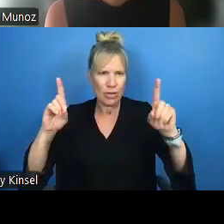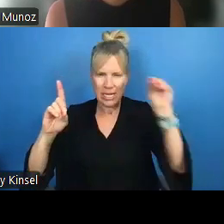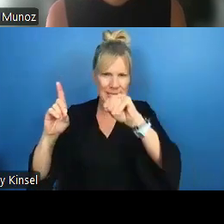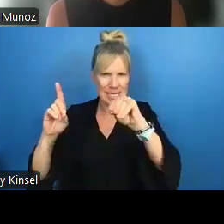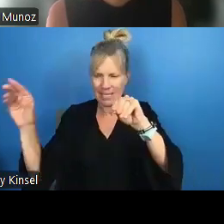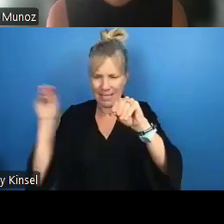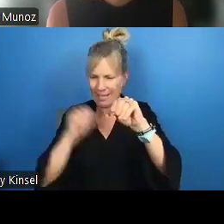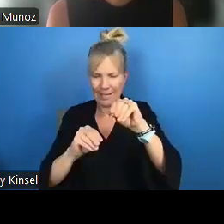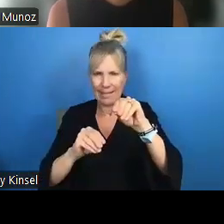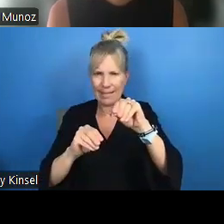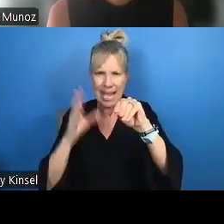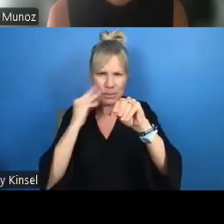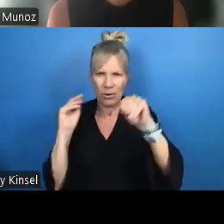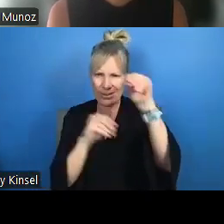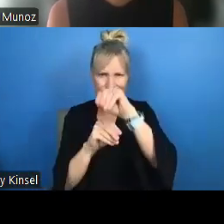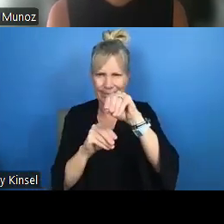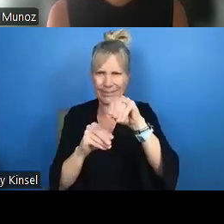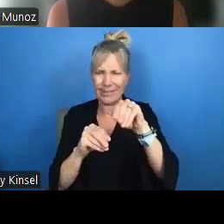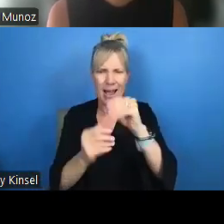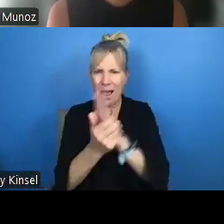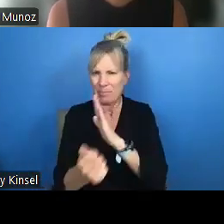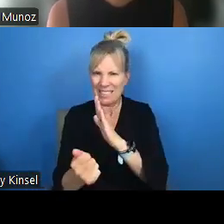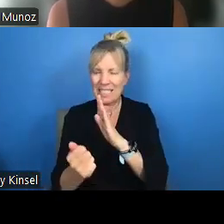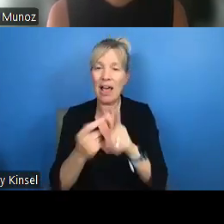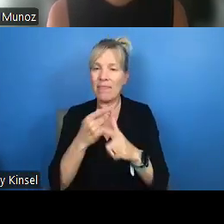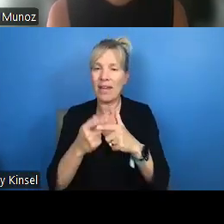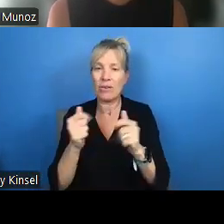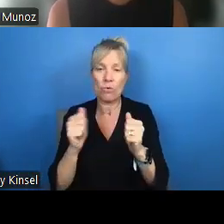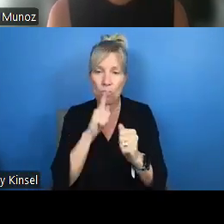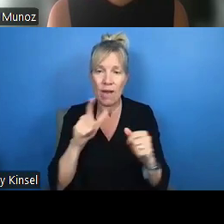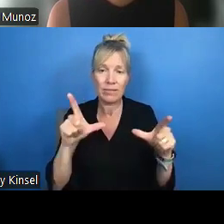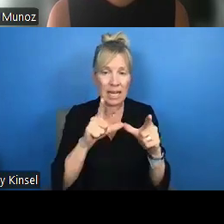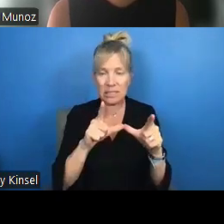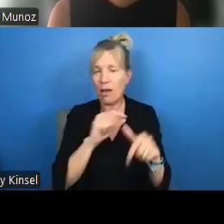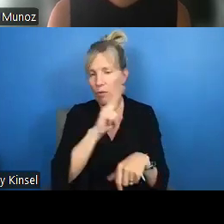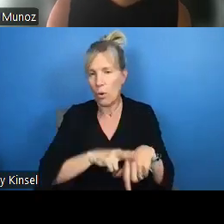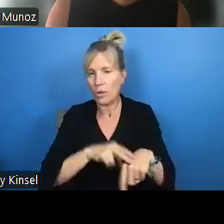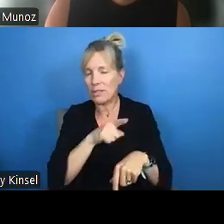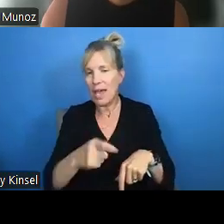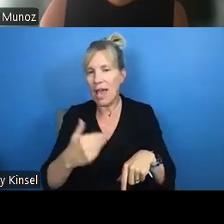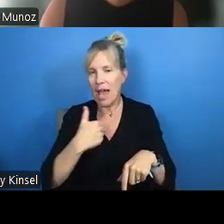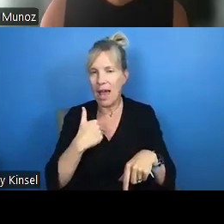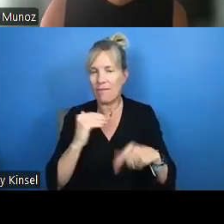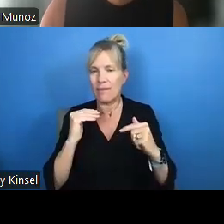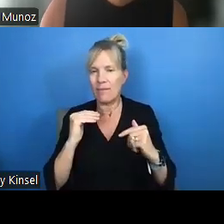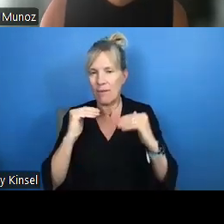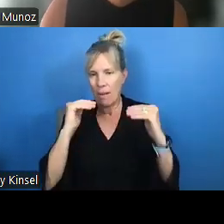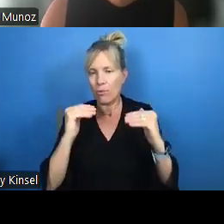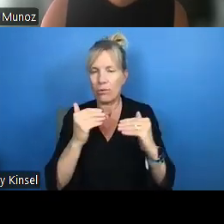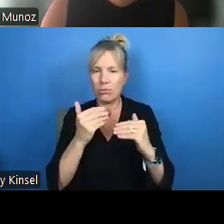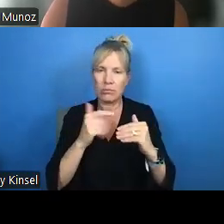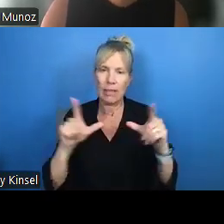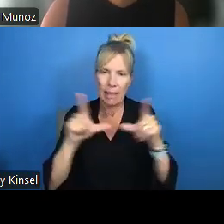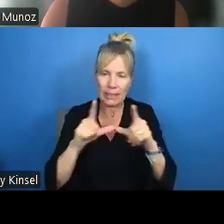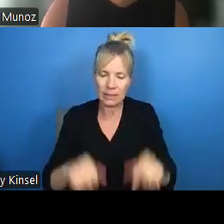education, experience, competencies, and then for those with a license, of course, they would have their appropriate license.